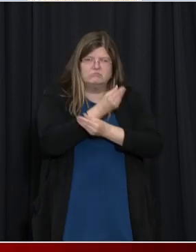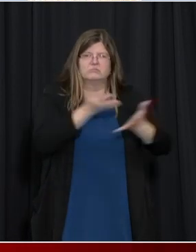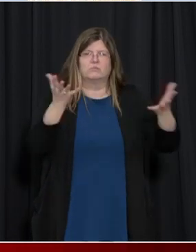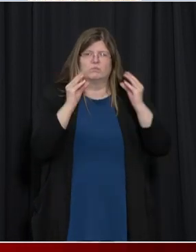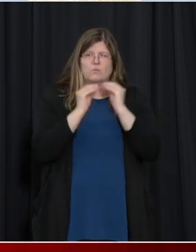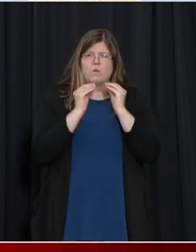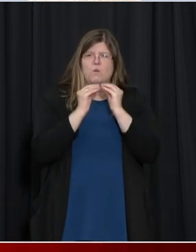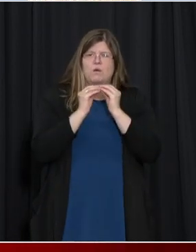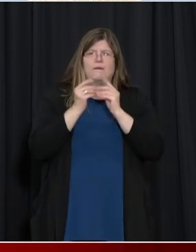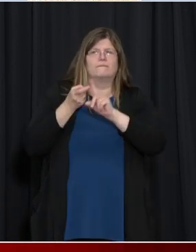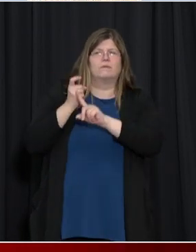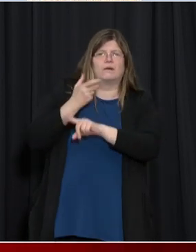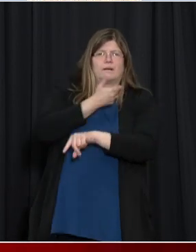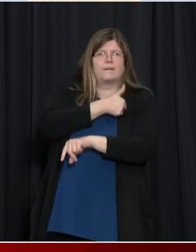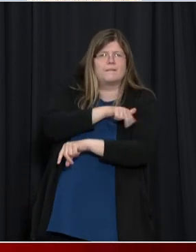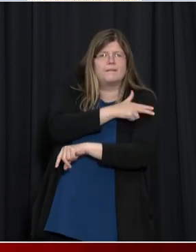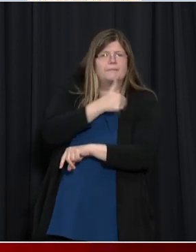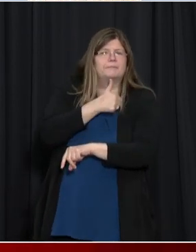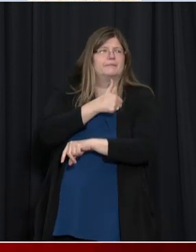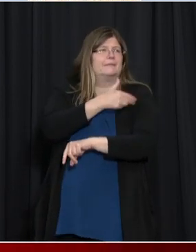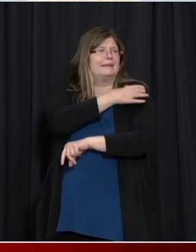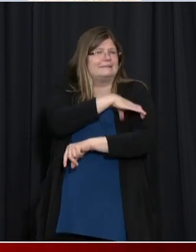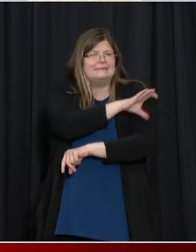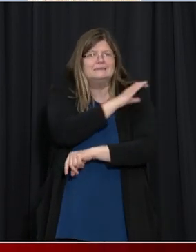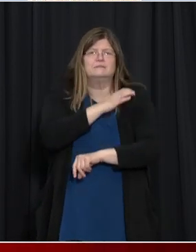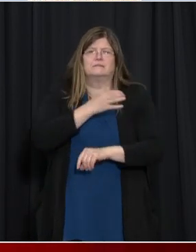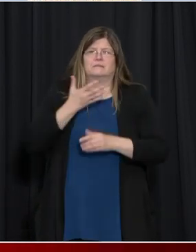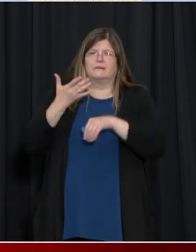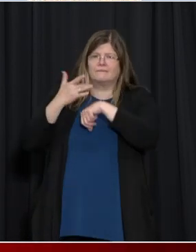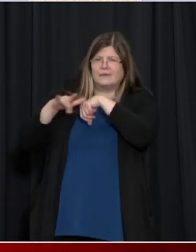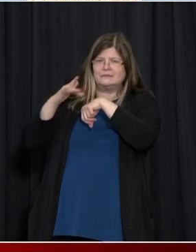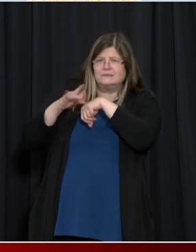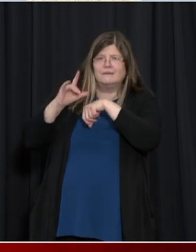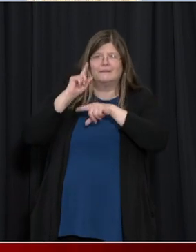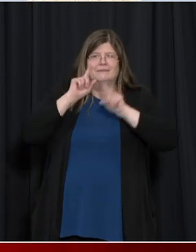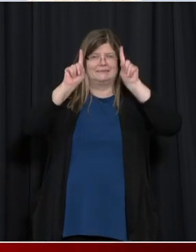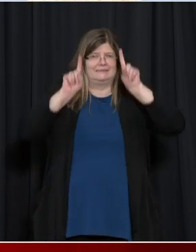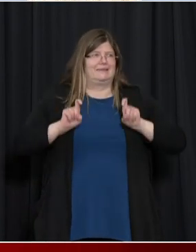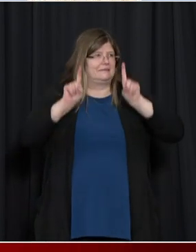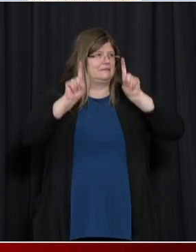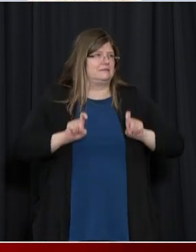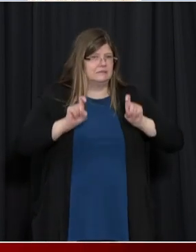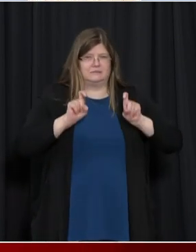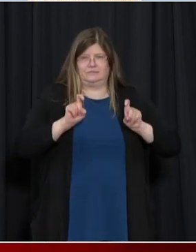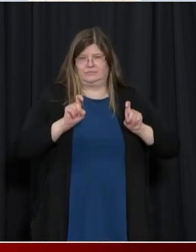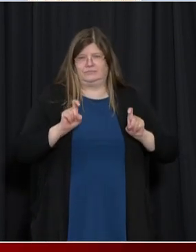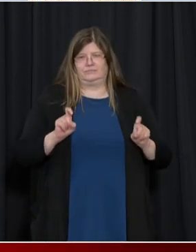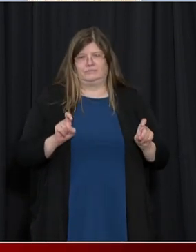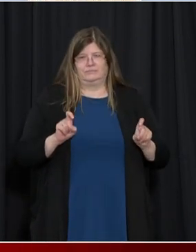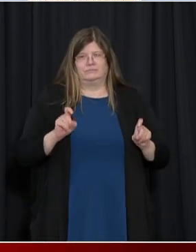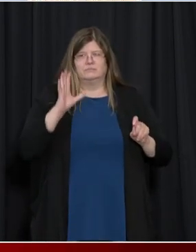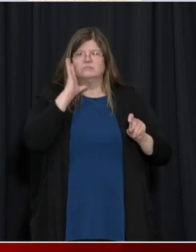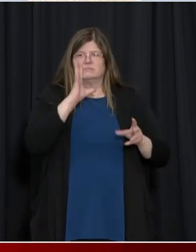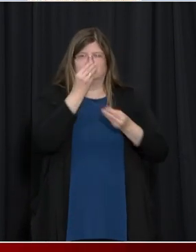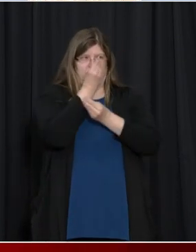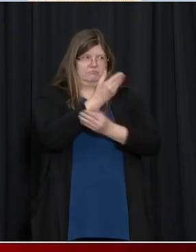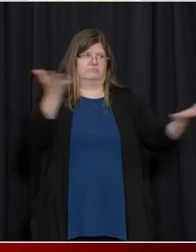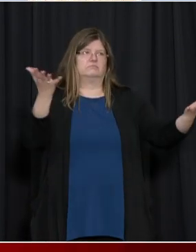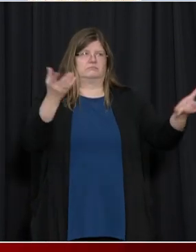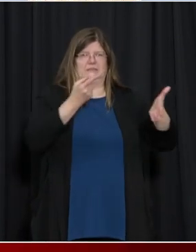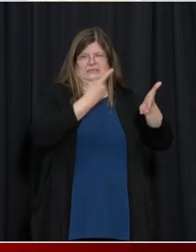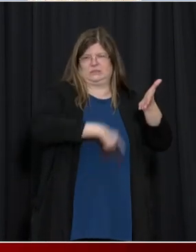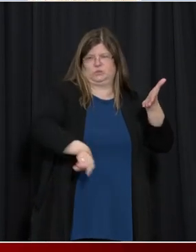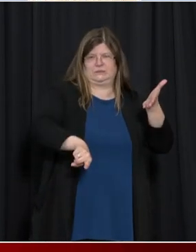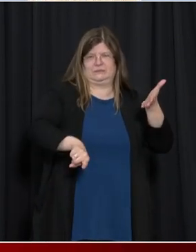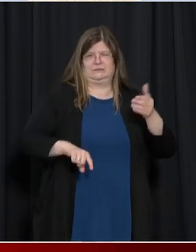citywide services are all available for testing, but also keeping in your mind, if